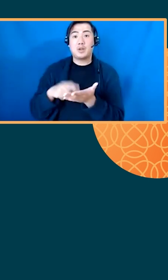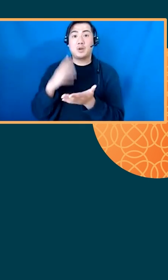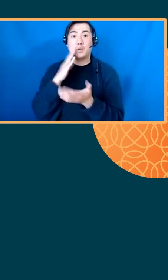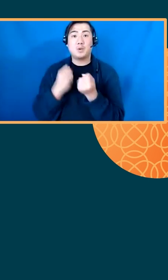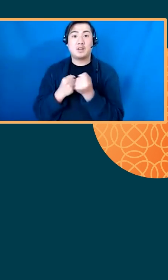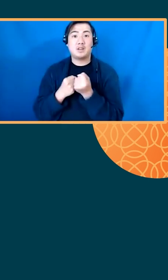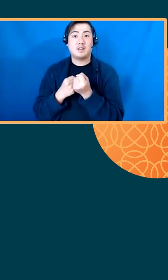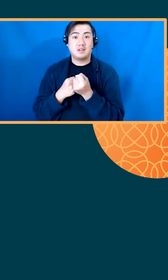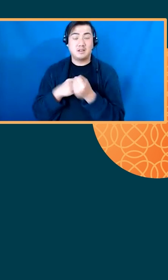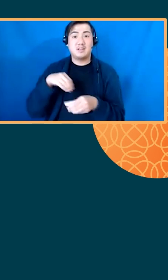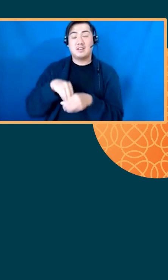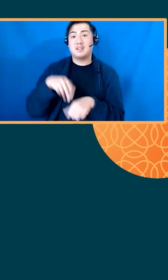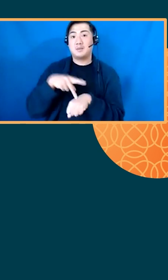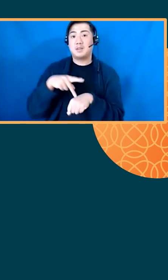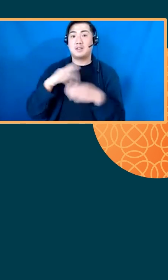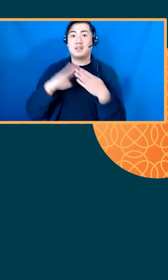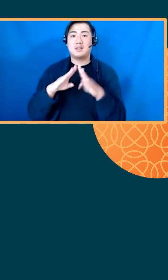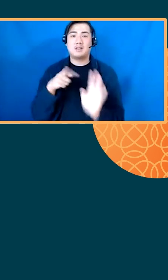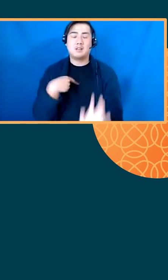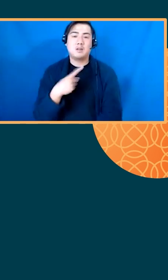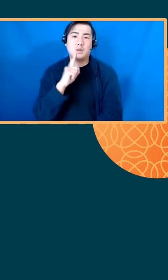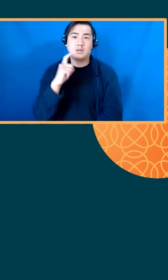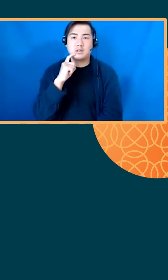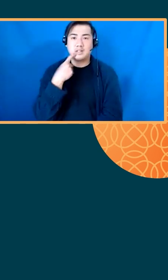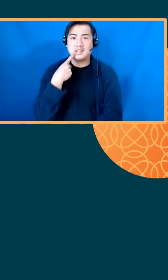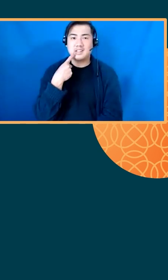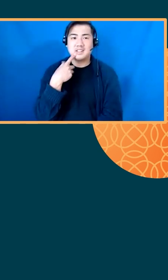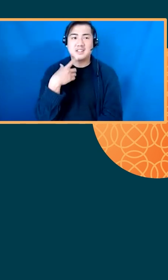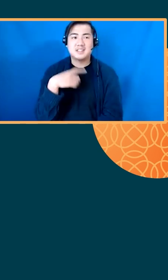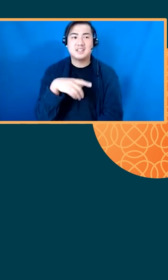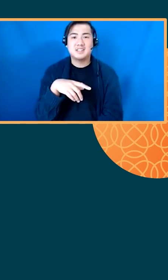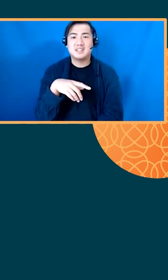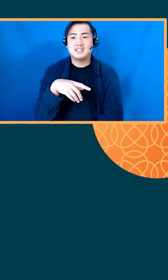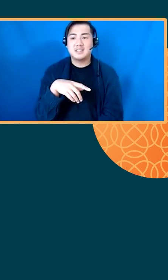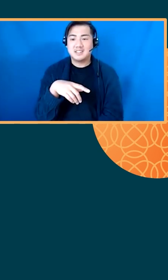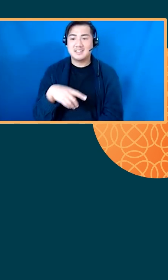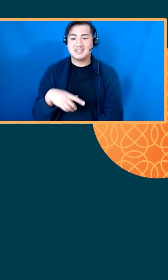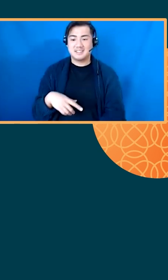Filipino community that I am jealous of. Oh, Amen.